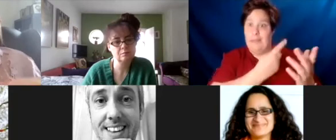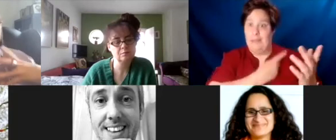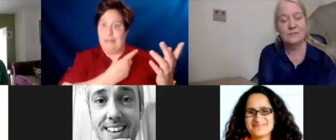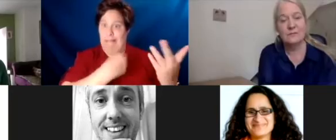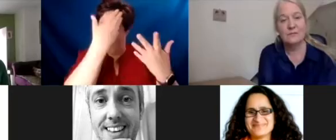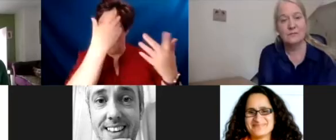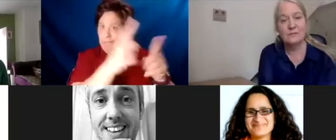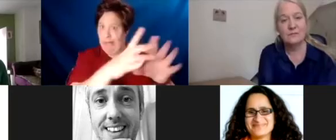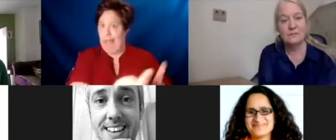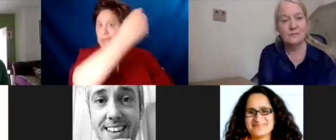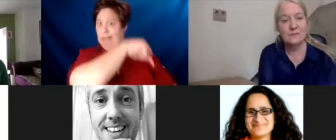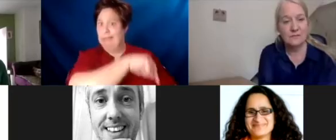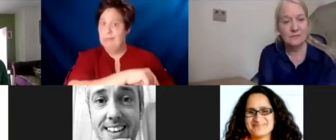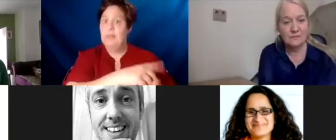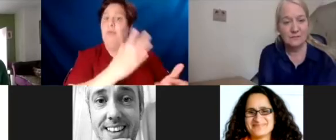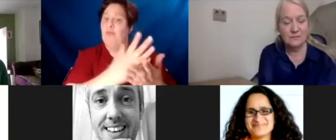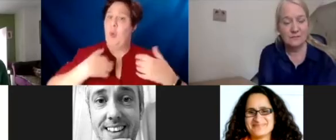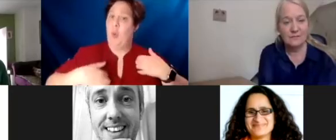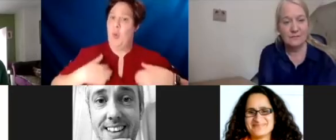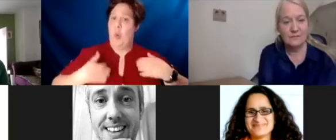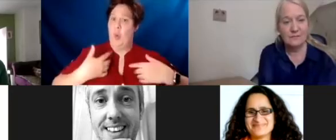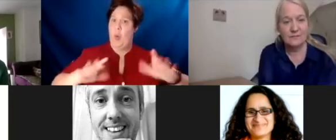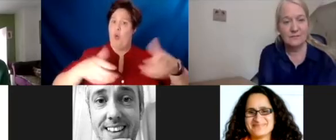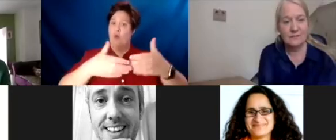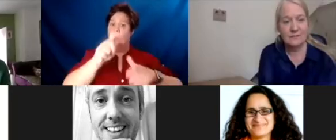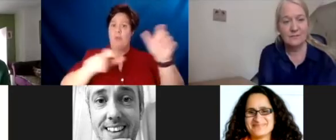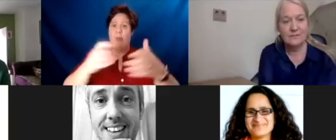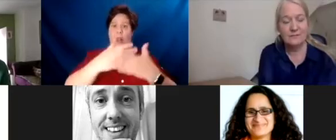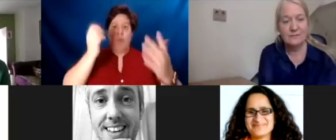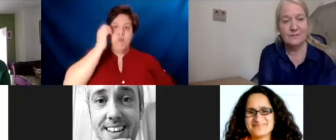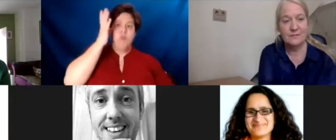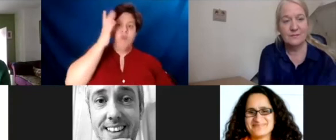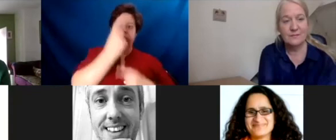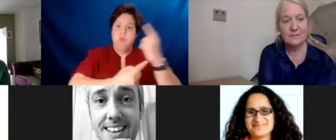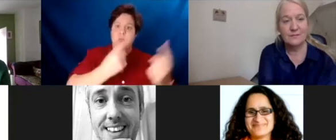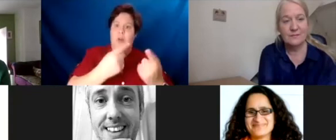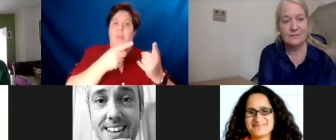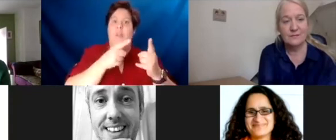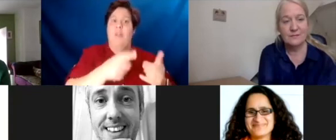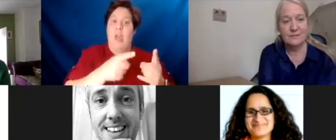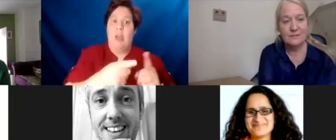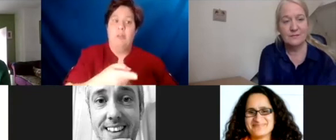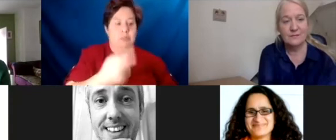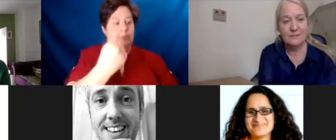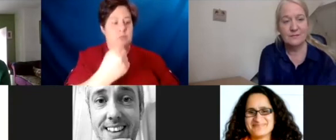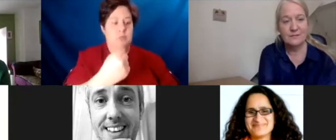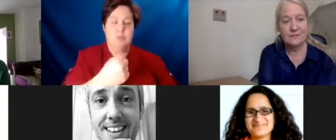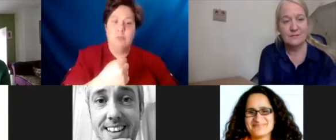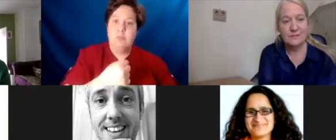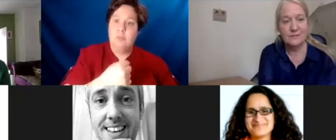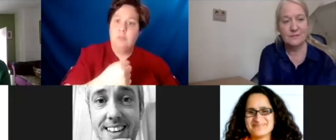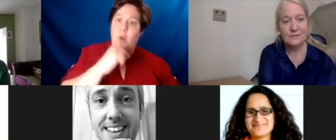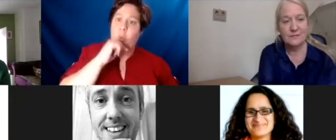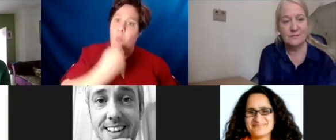But it's a really exciting group of people with lots of knowledge, and they're called to give